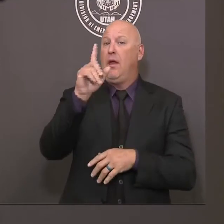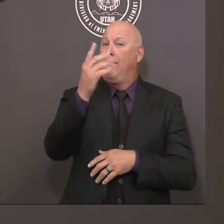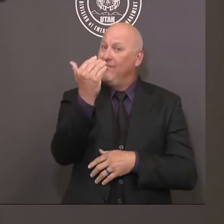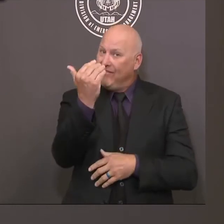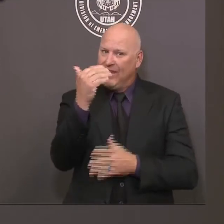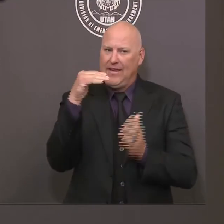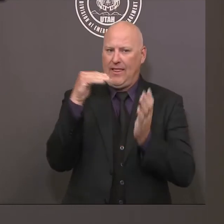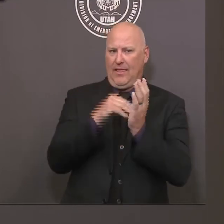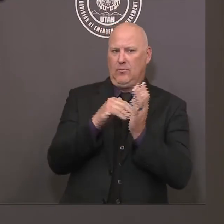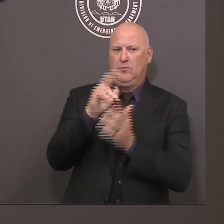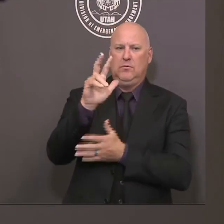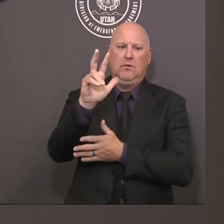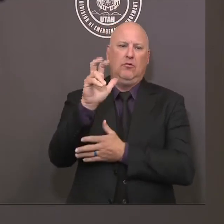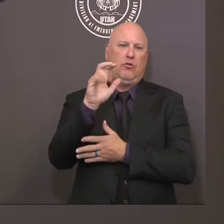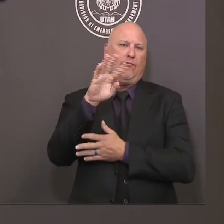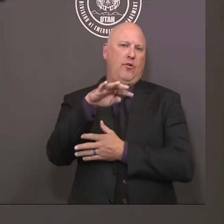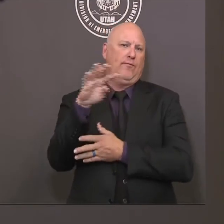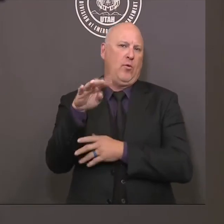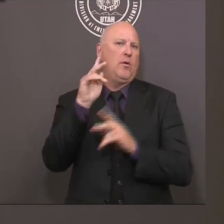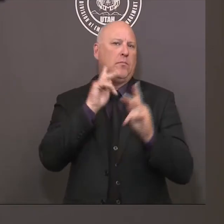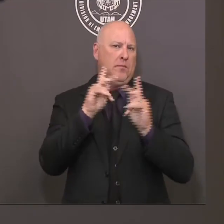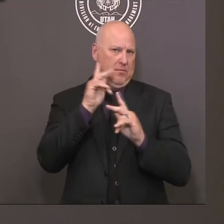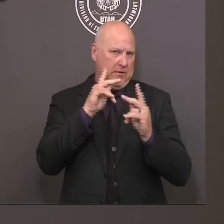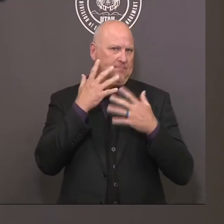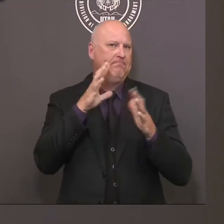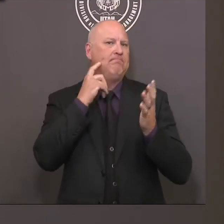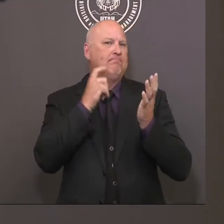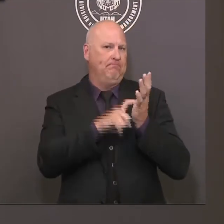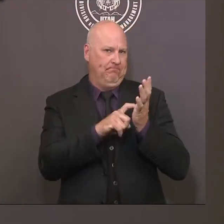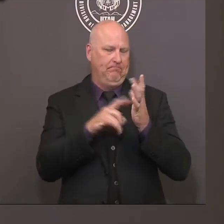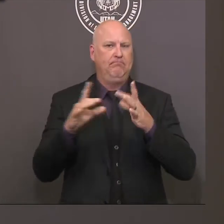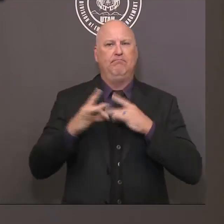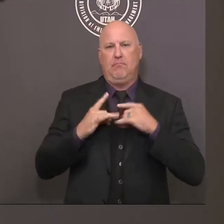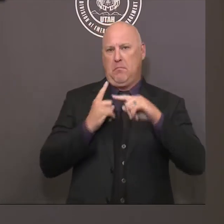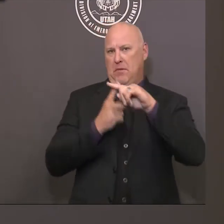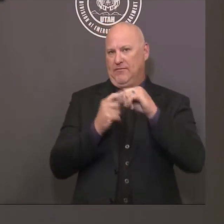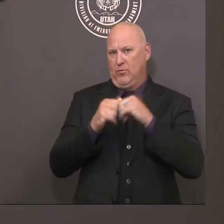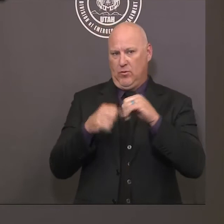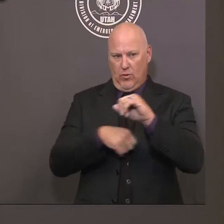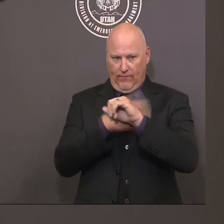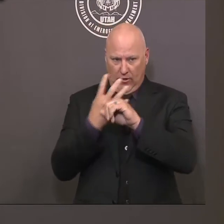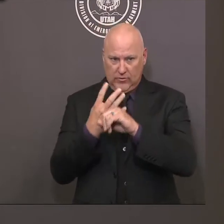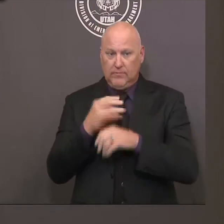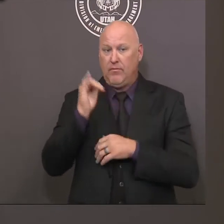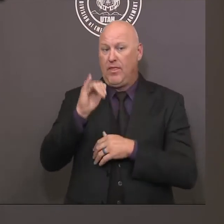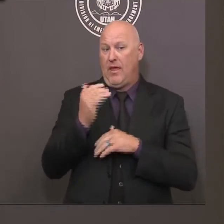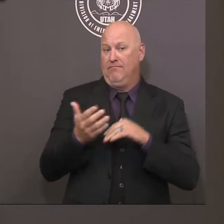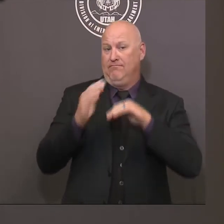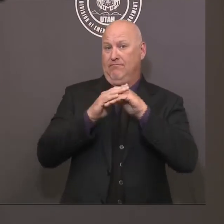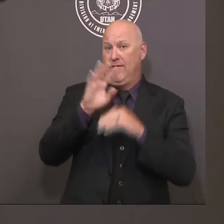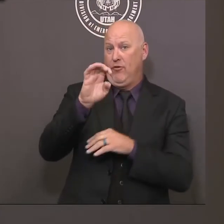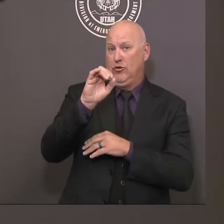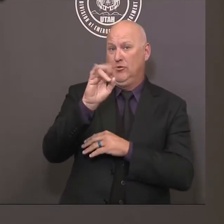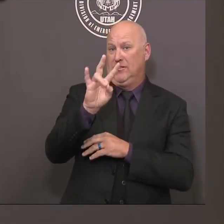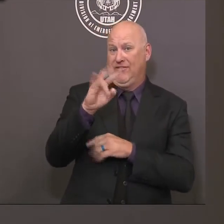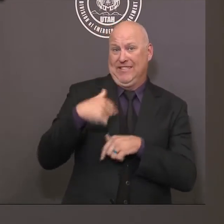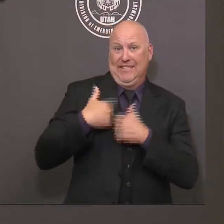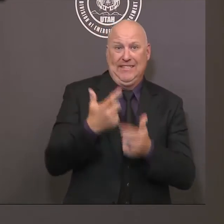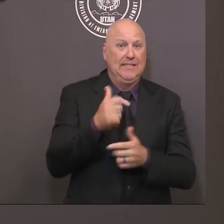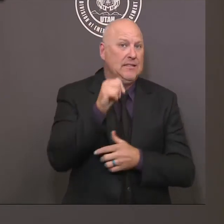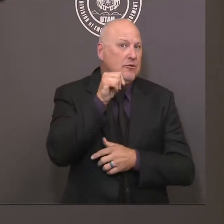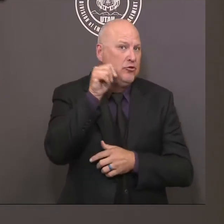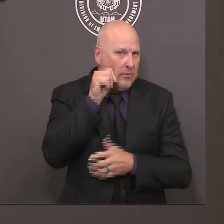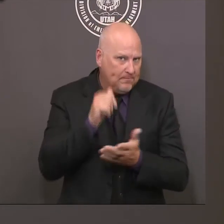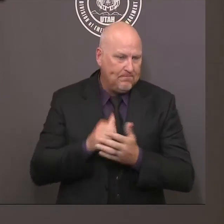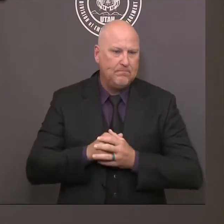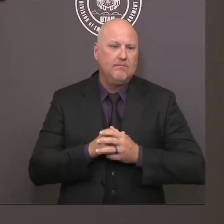15,344 cases of COVID-19 identified in Utah. That is an increase of 407 from yesterday. We've tested